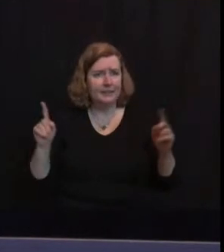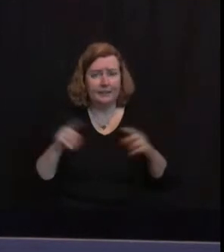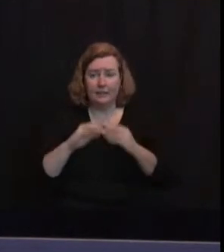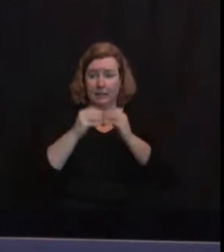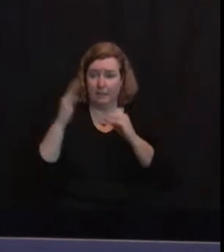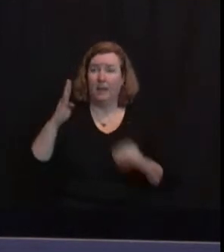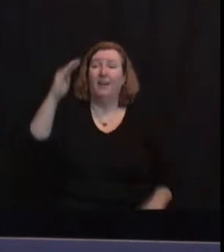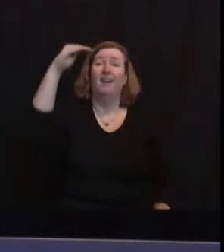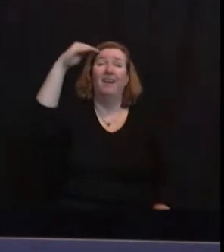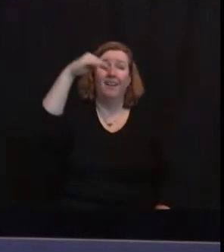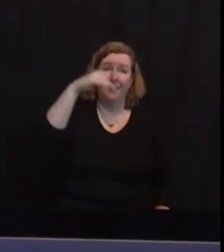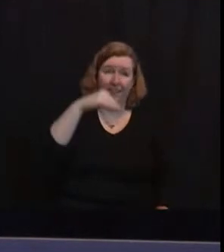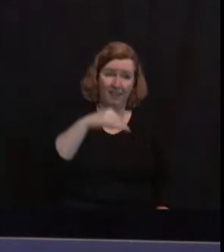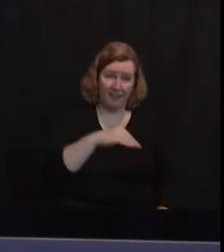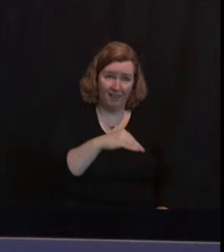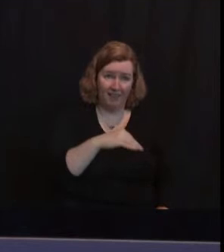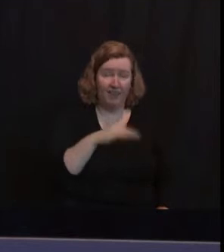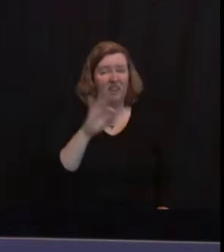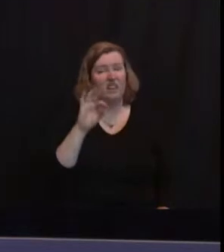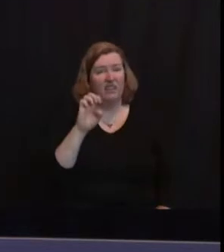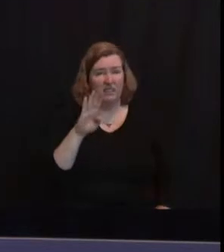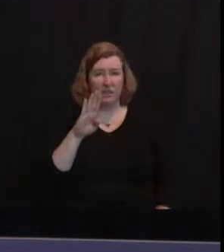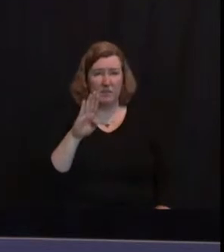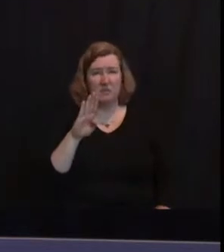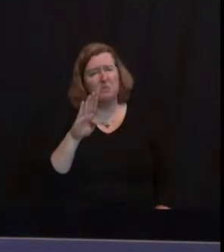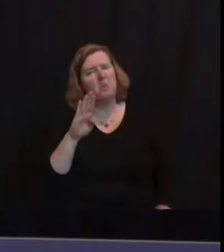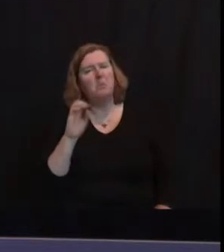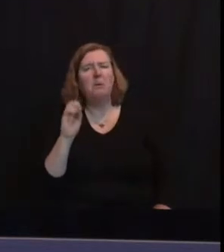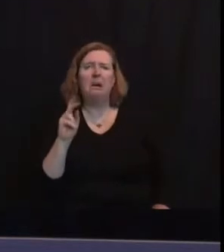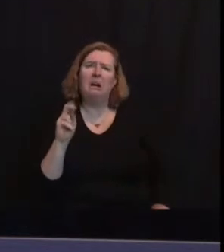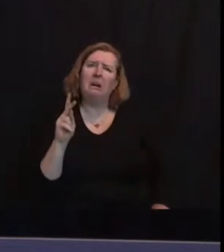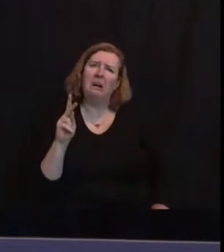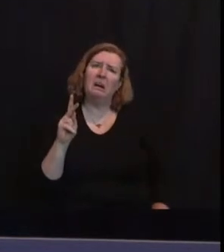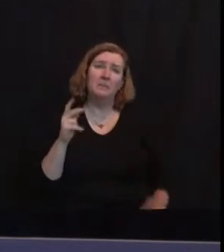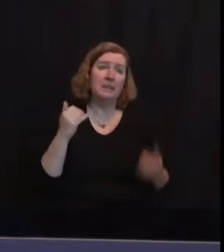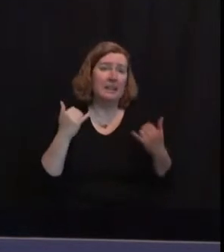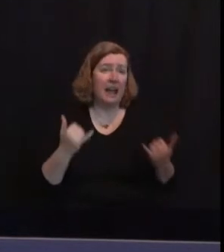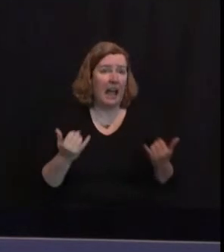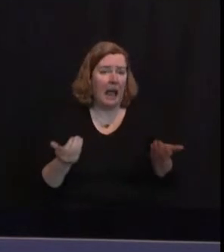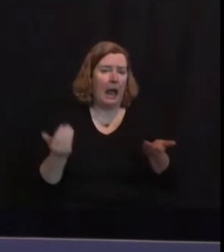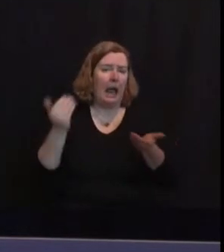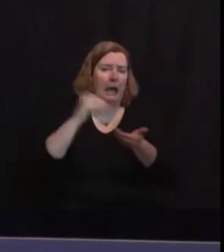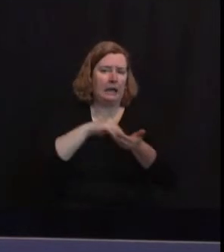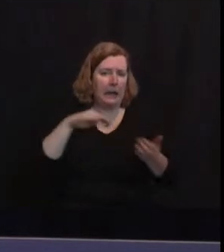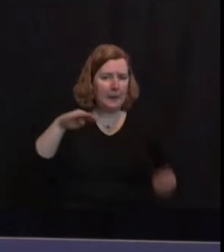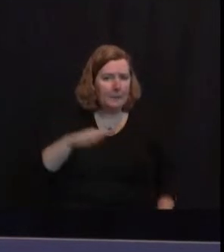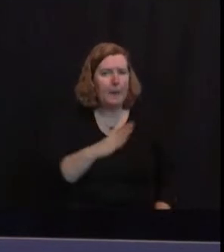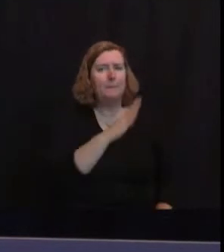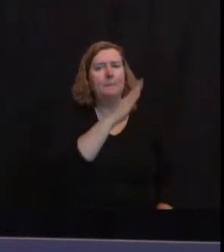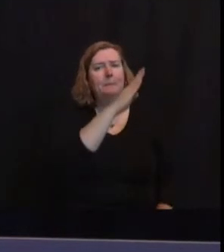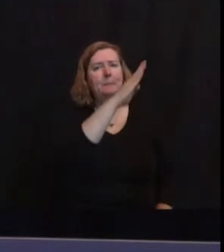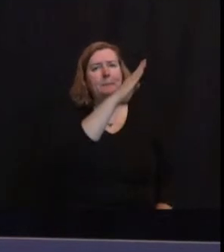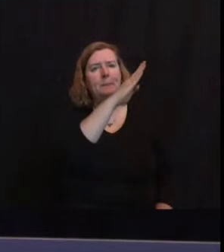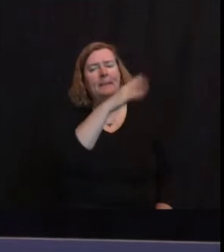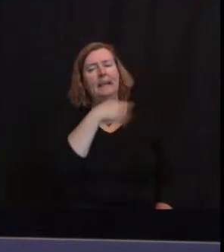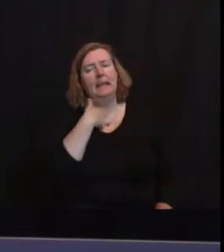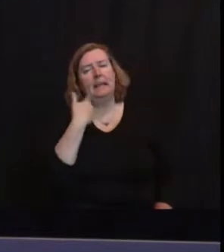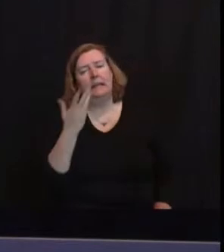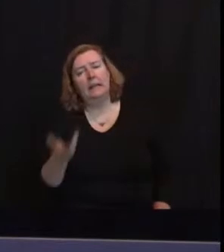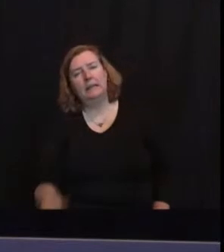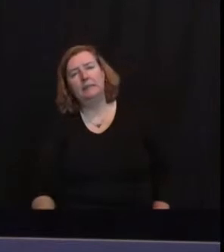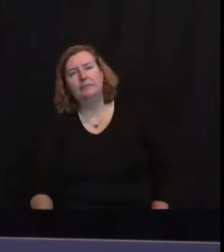and February was looking okay, and now we're back up again. As far as